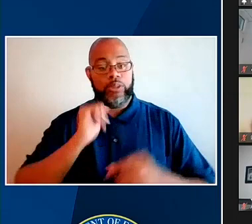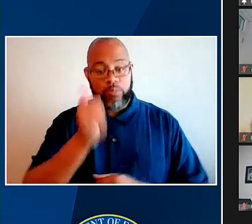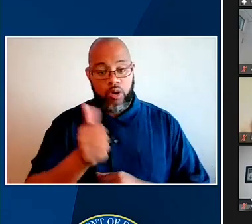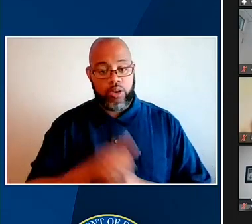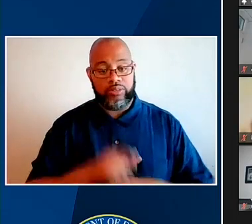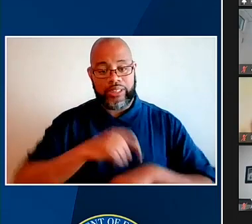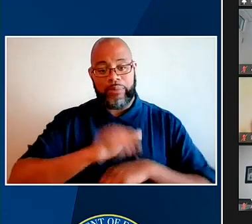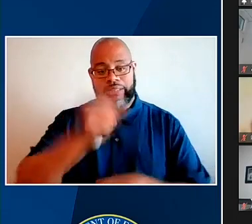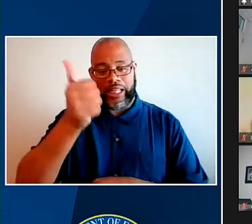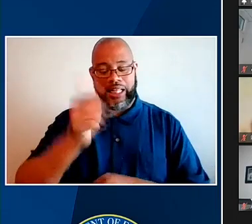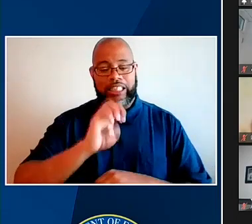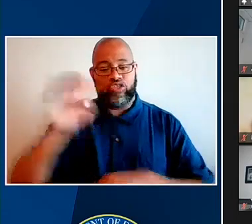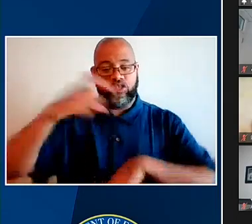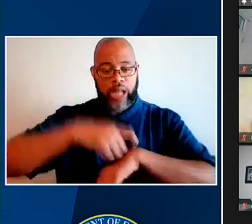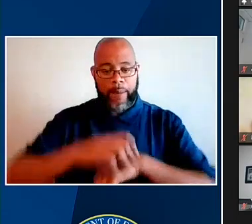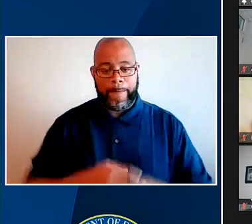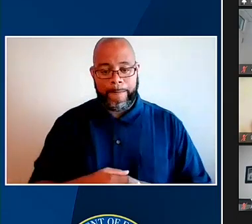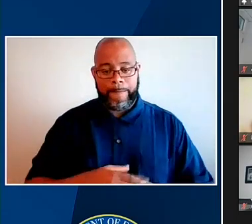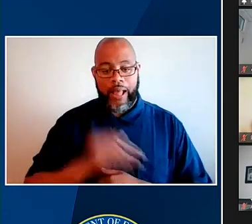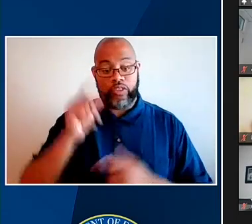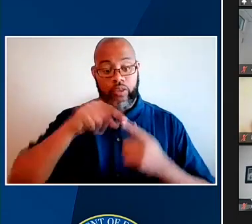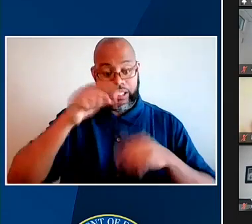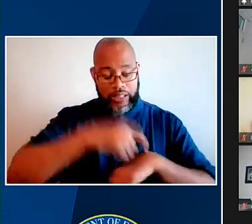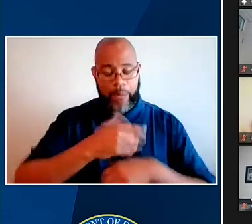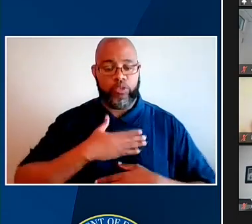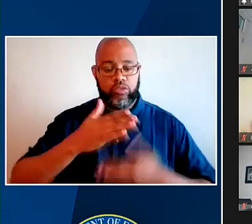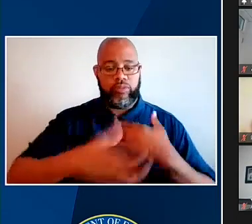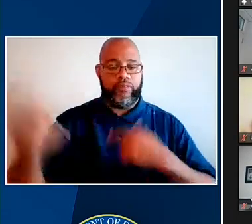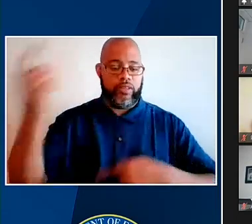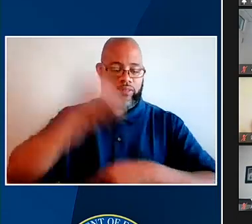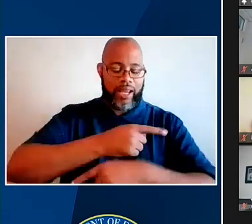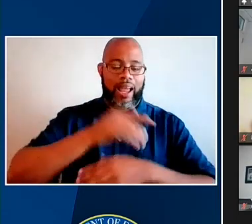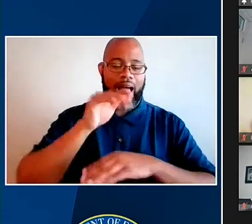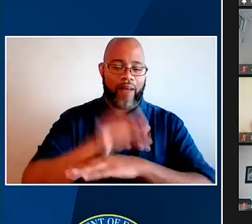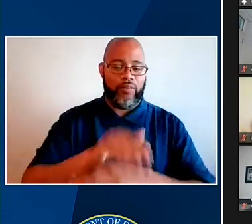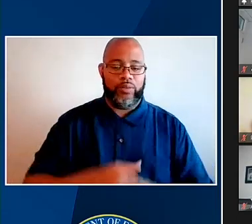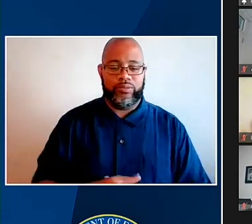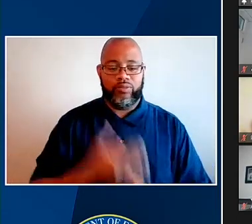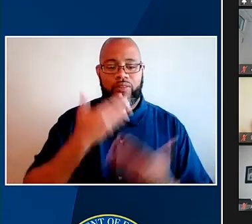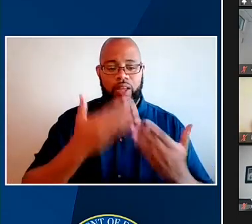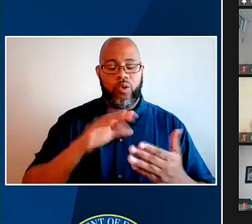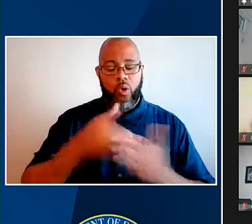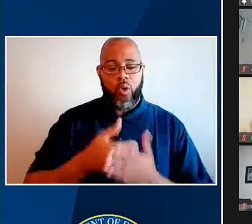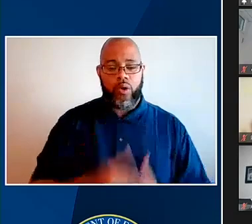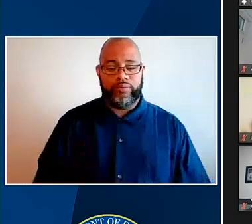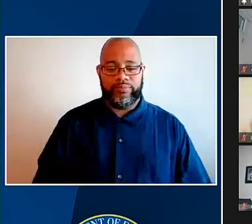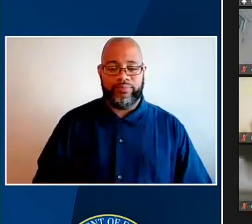at 10 a.m. Eastern. And until then, enjoy the rest of your afternoon and evening. Thank you all.